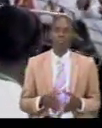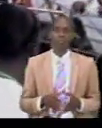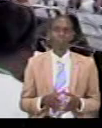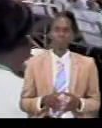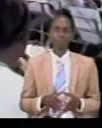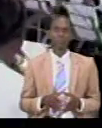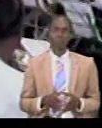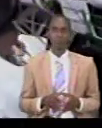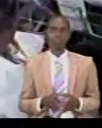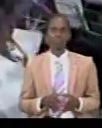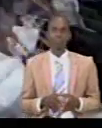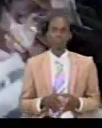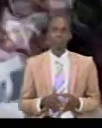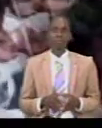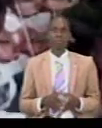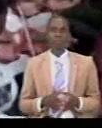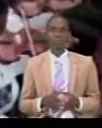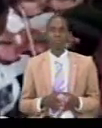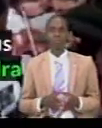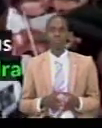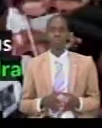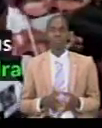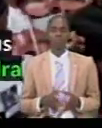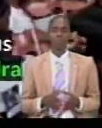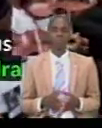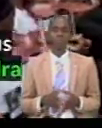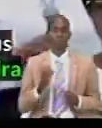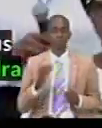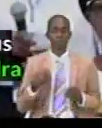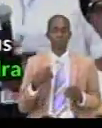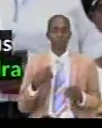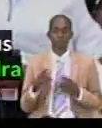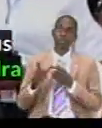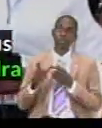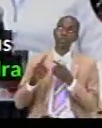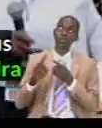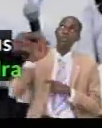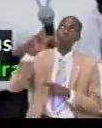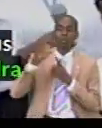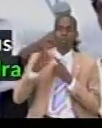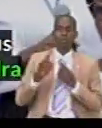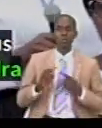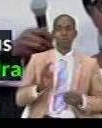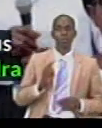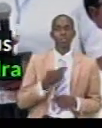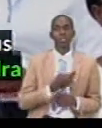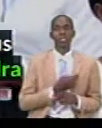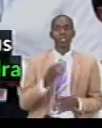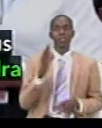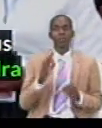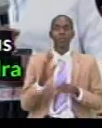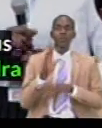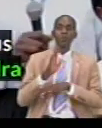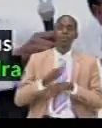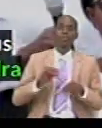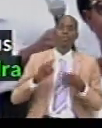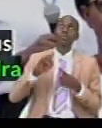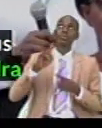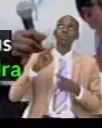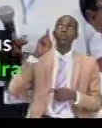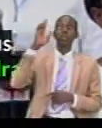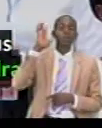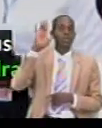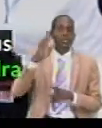strength. Listen, listen. If we run to him, he will run to us. When we go to